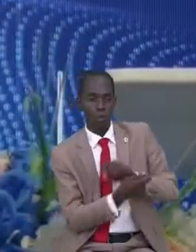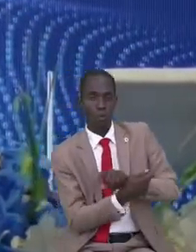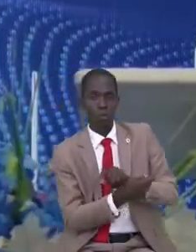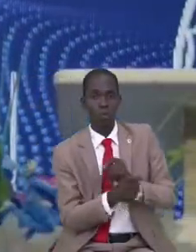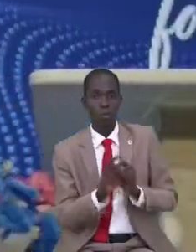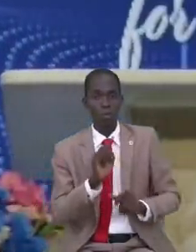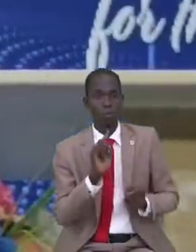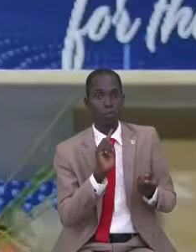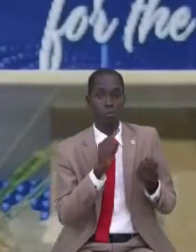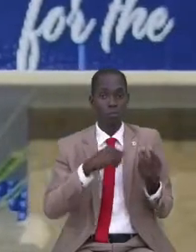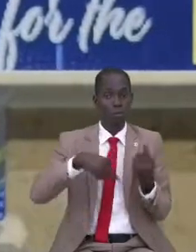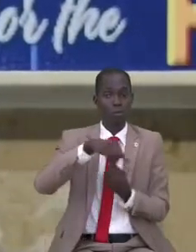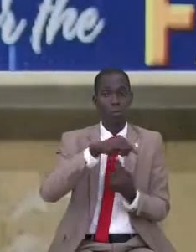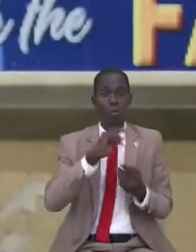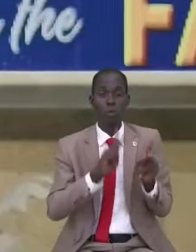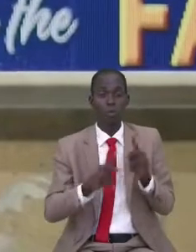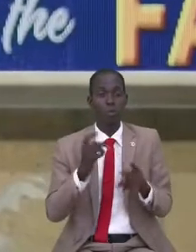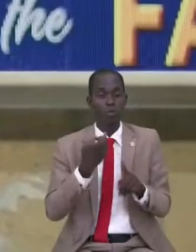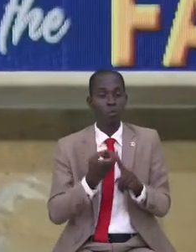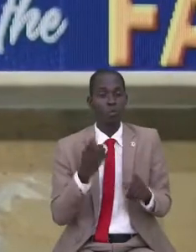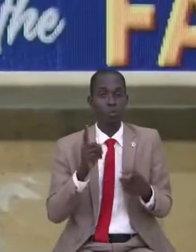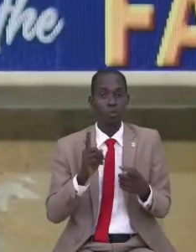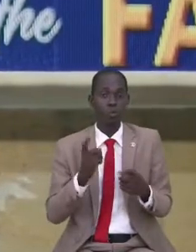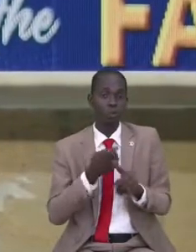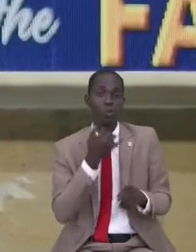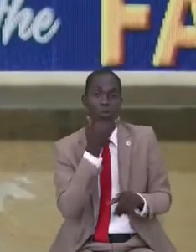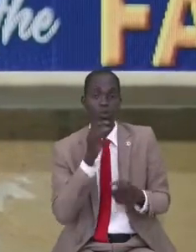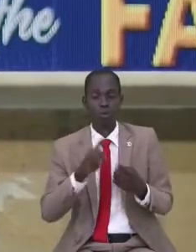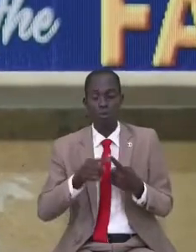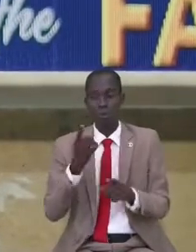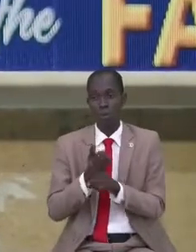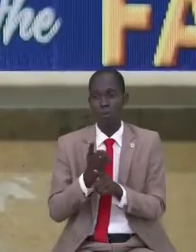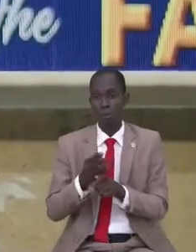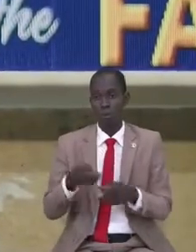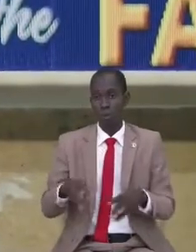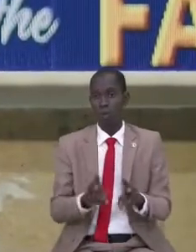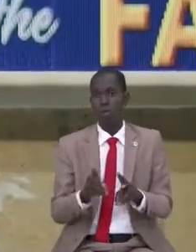right direction, do it with the intention that you will be